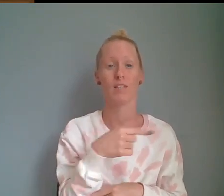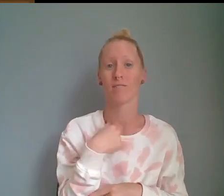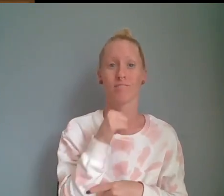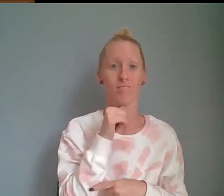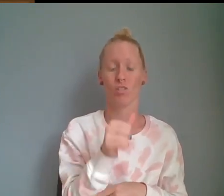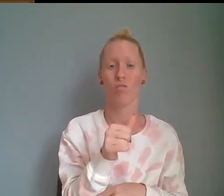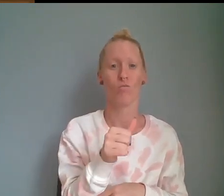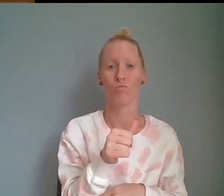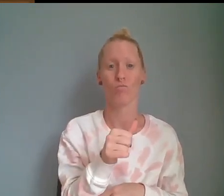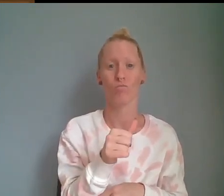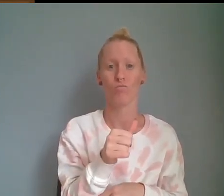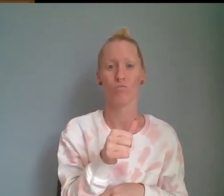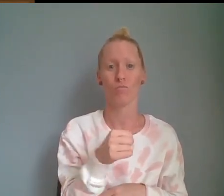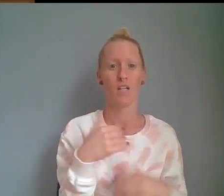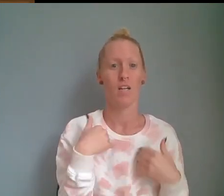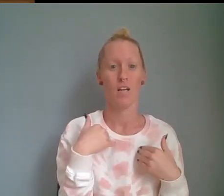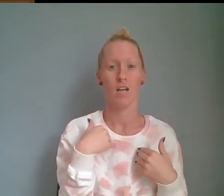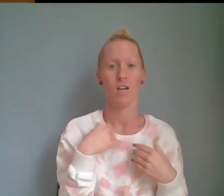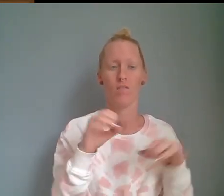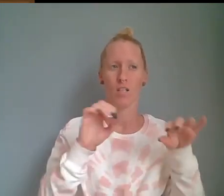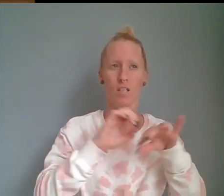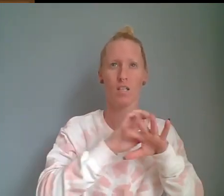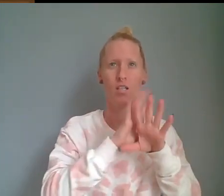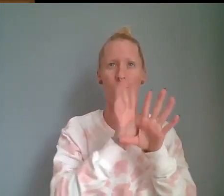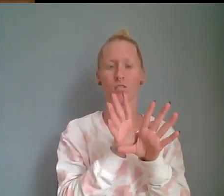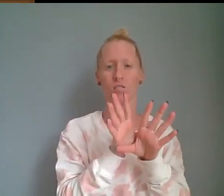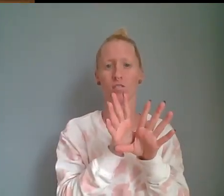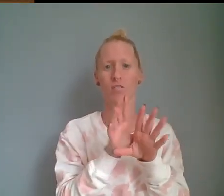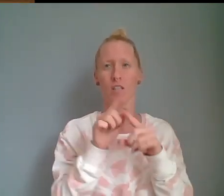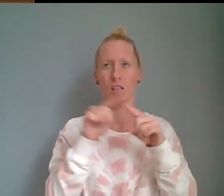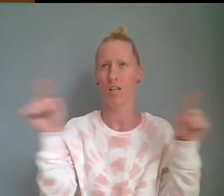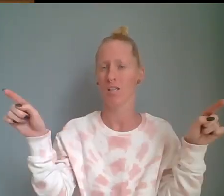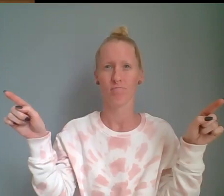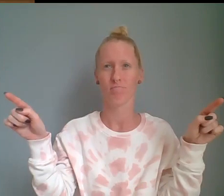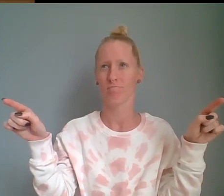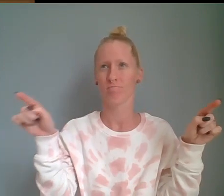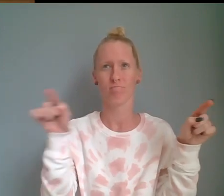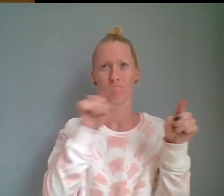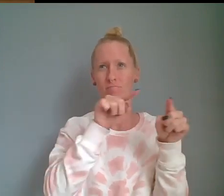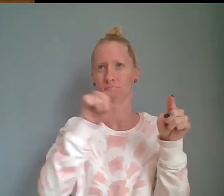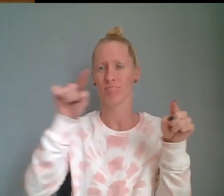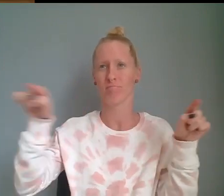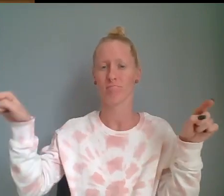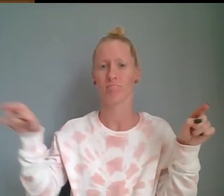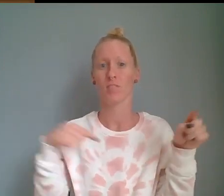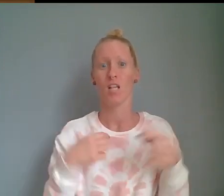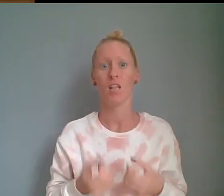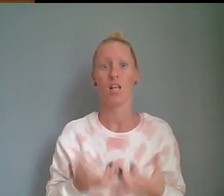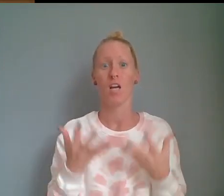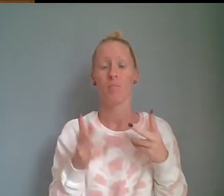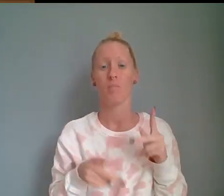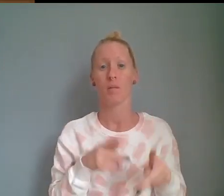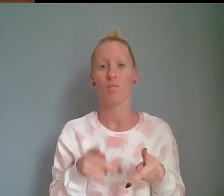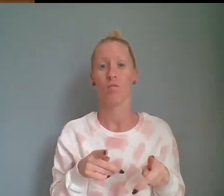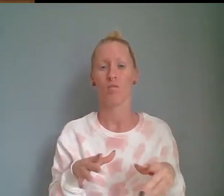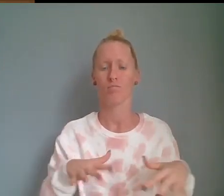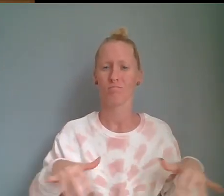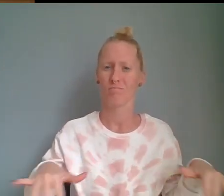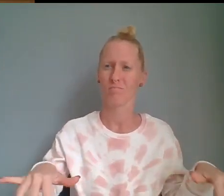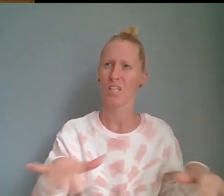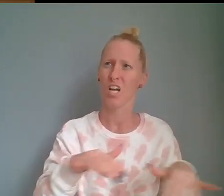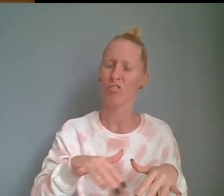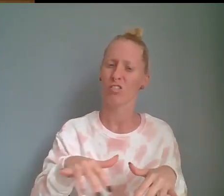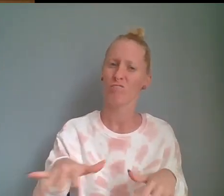don't really have real clear demarcation lines. There are a lot of people who have more moderate forms